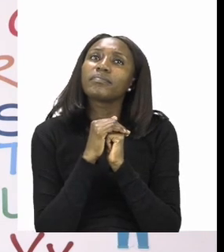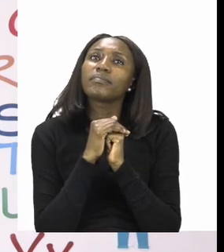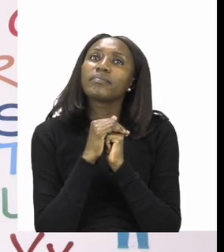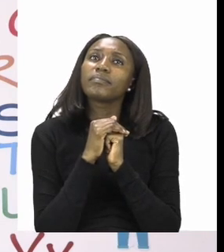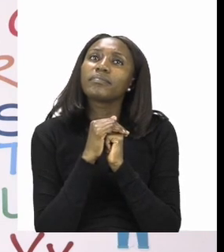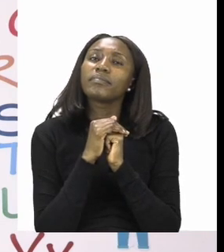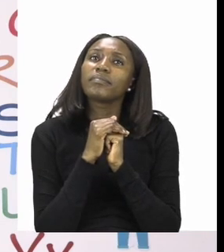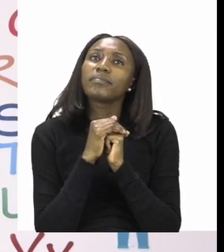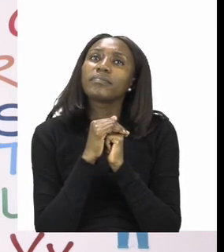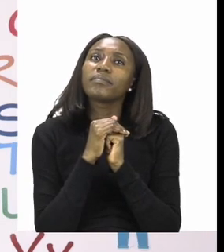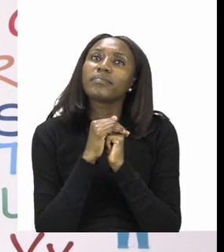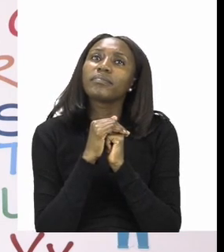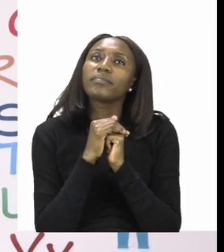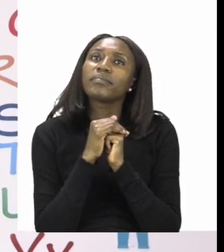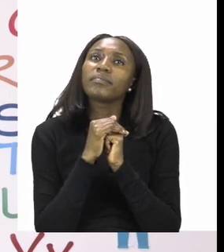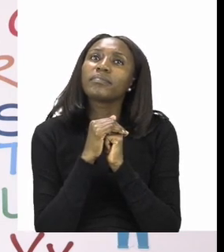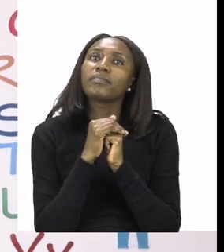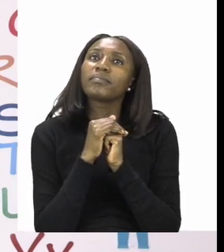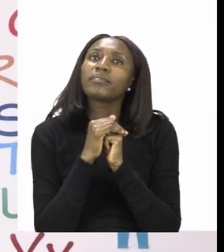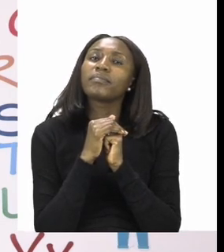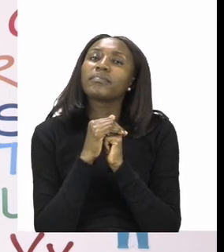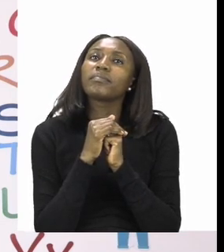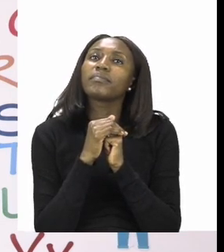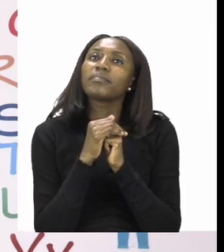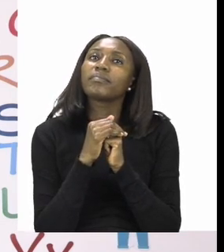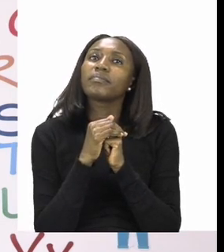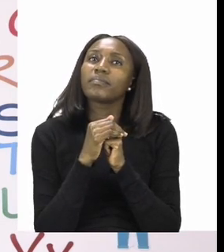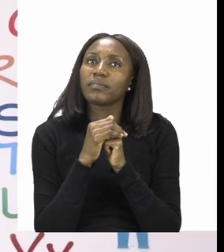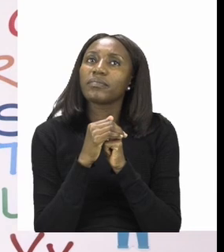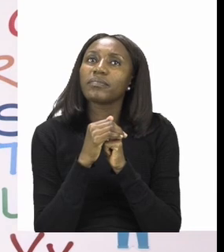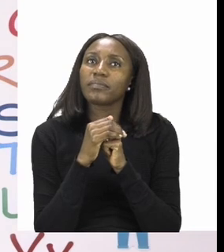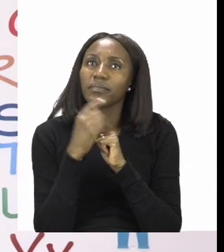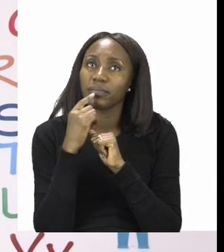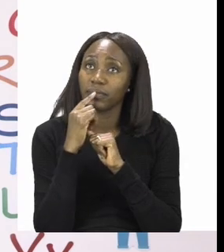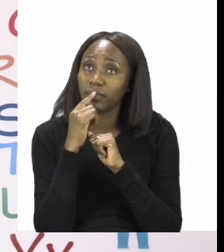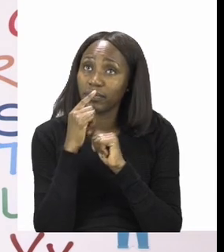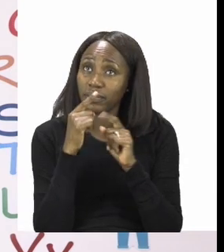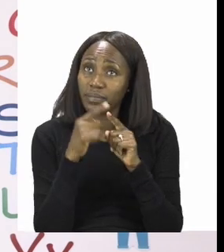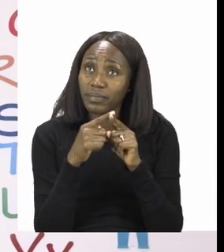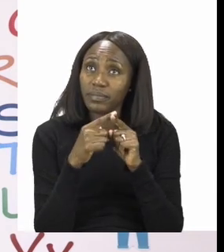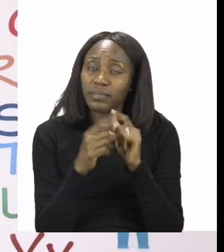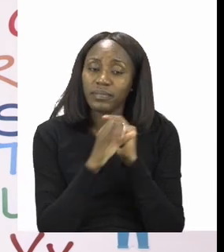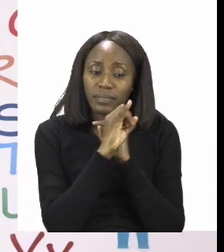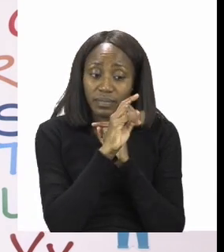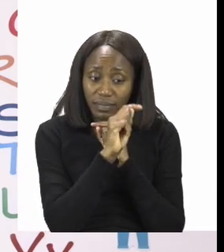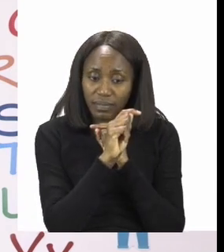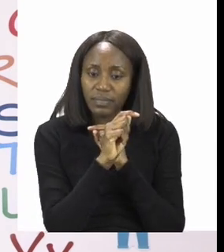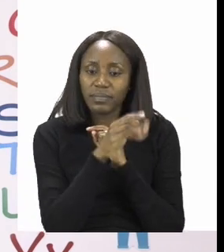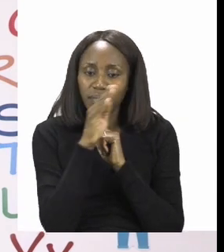name. So we're going to say it is Liam's